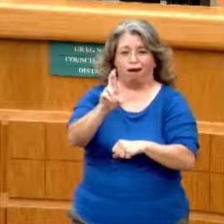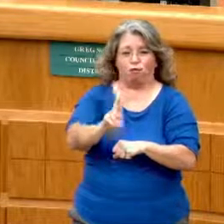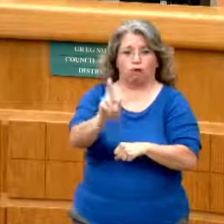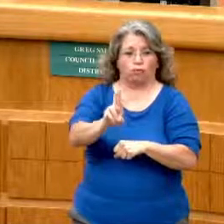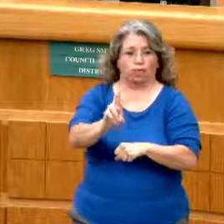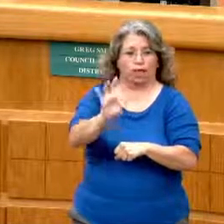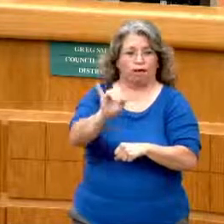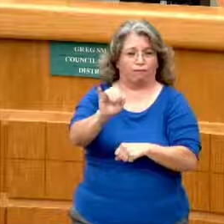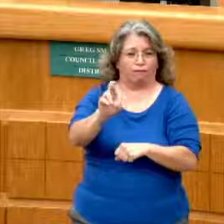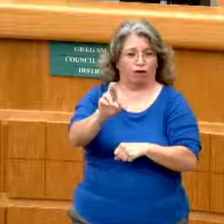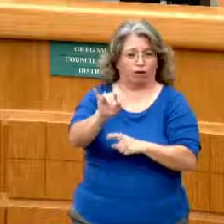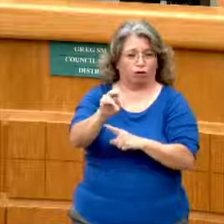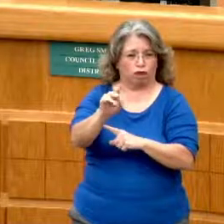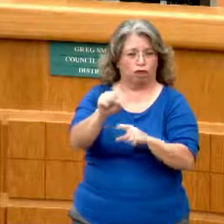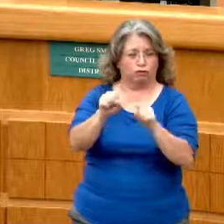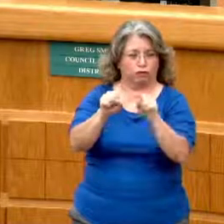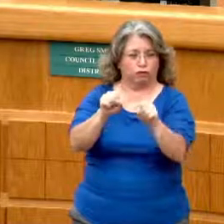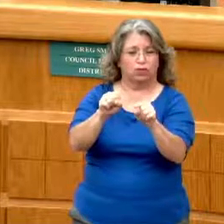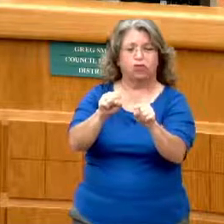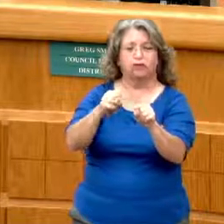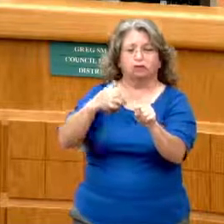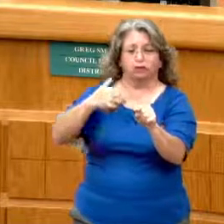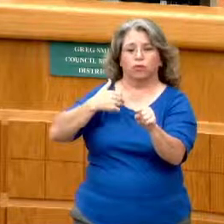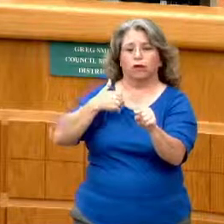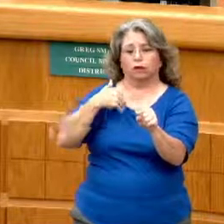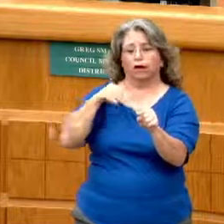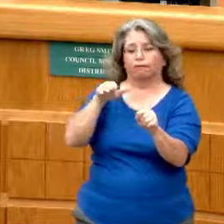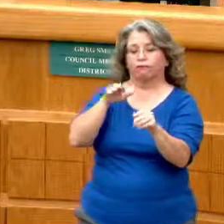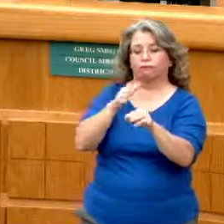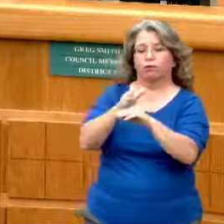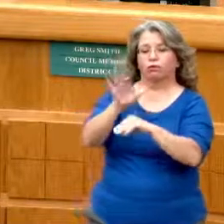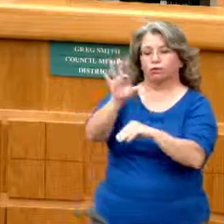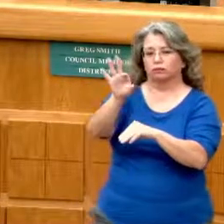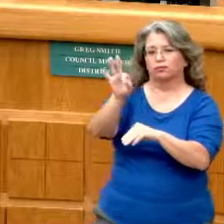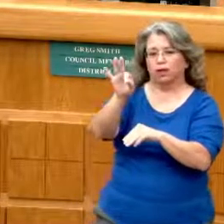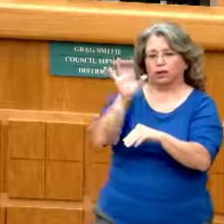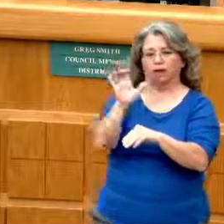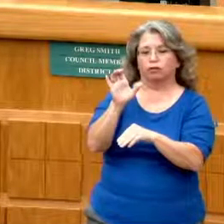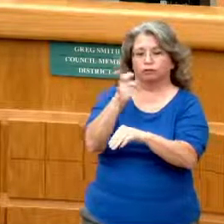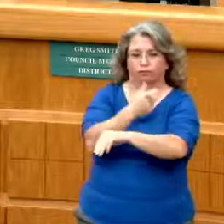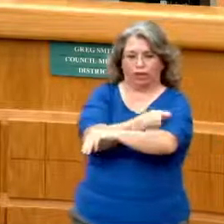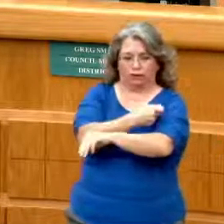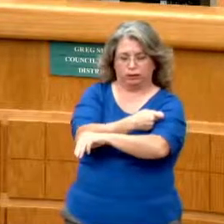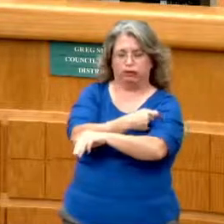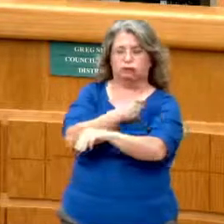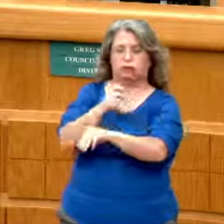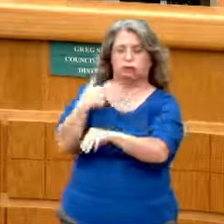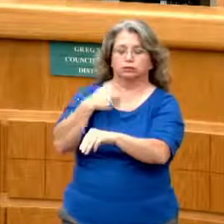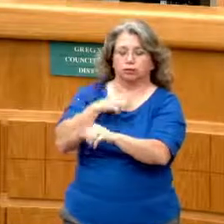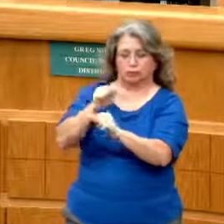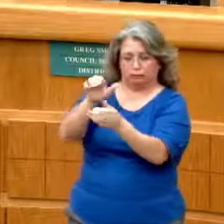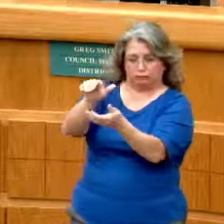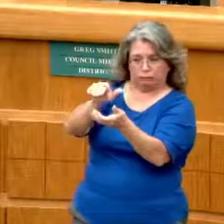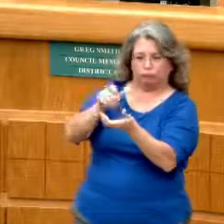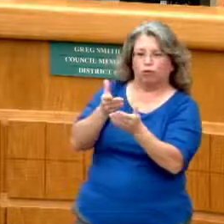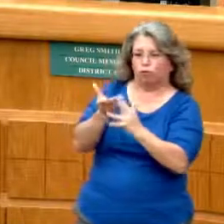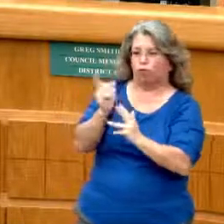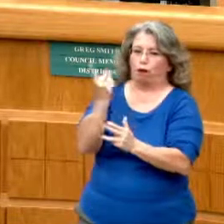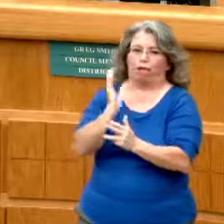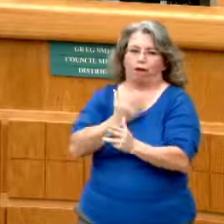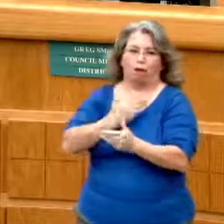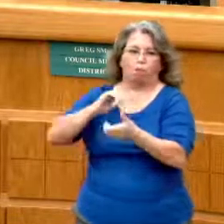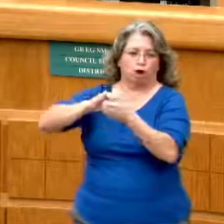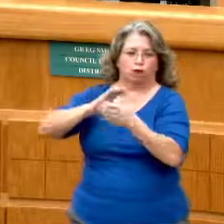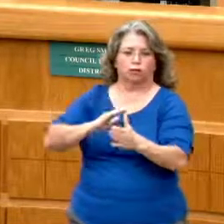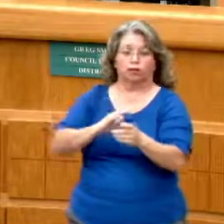925 vaccines that are available to us through one of our partner agencies. And we're going to allow the